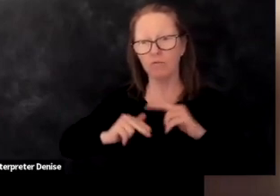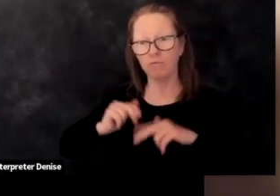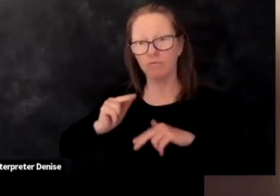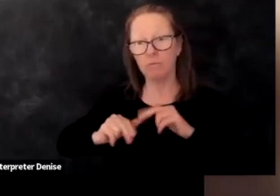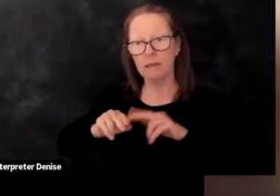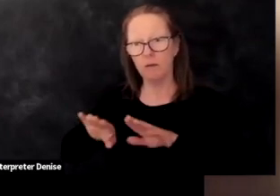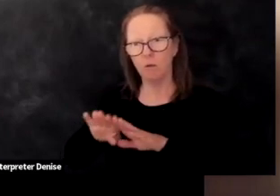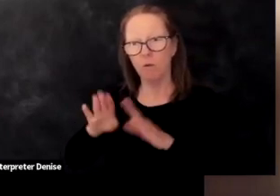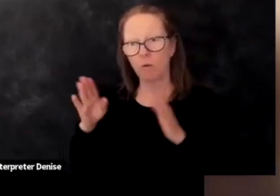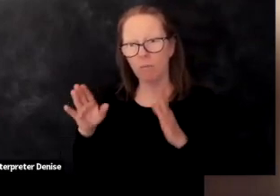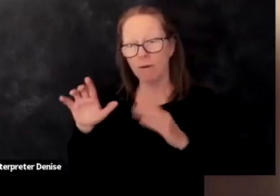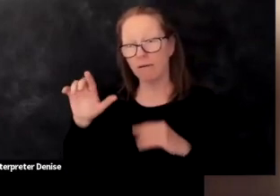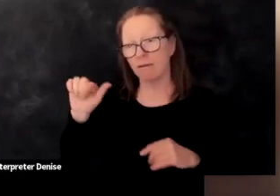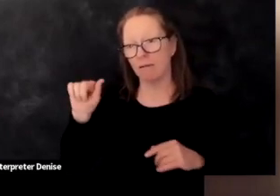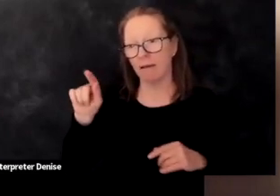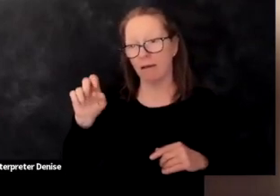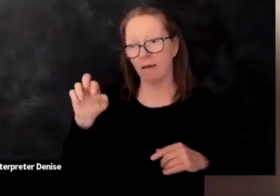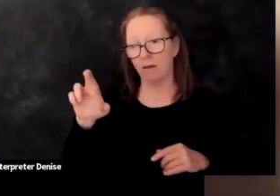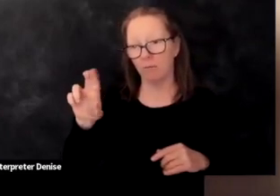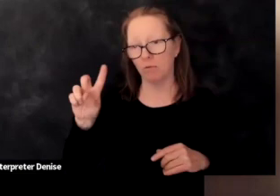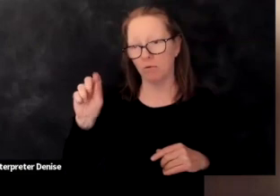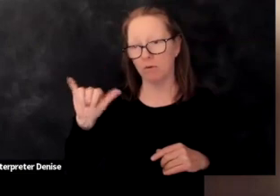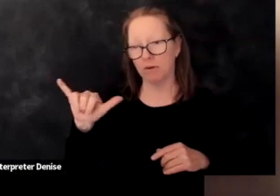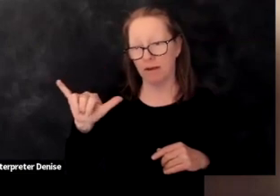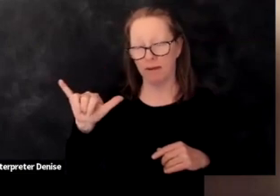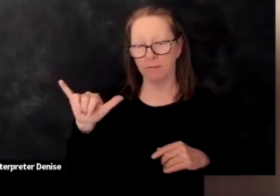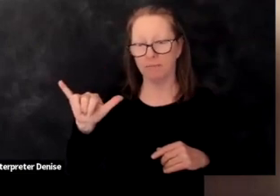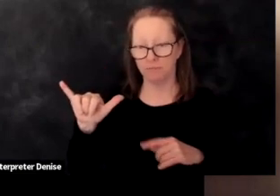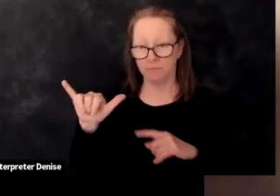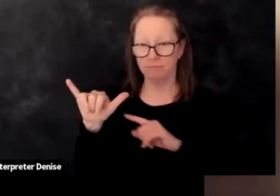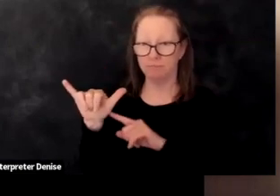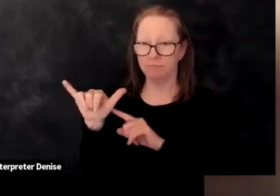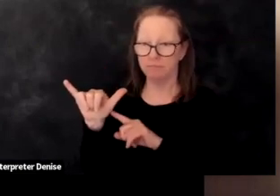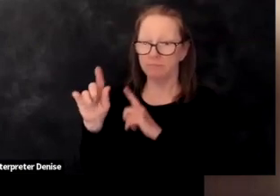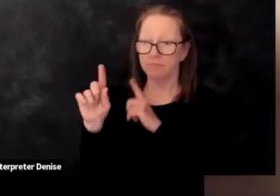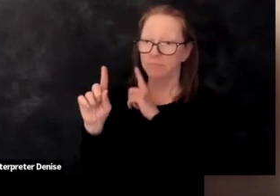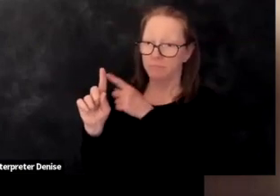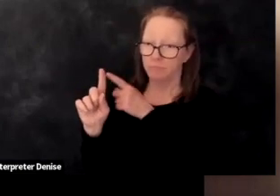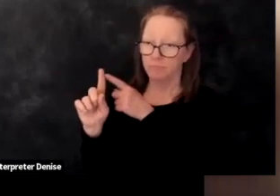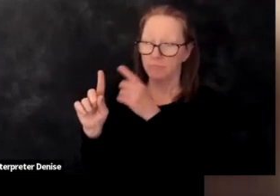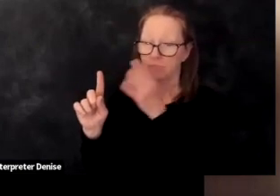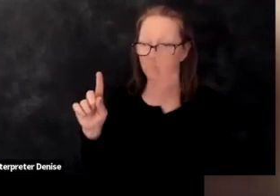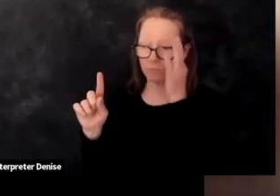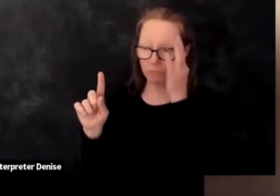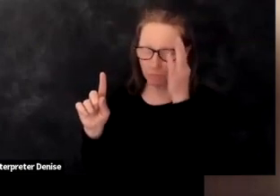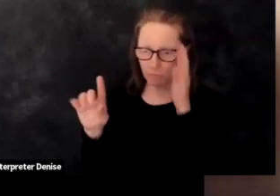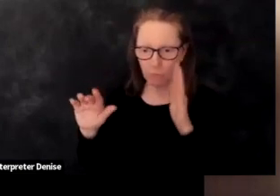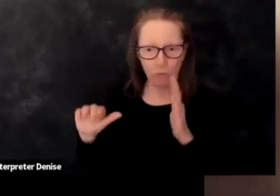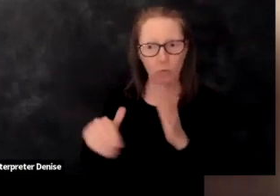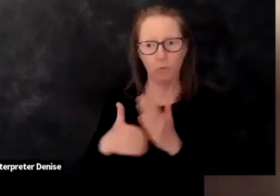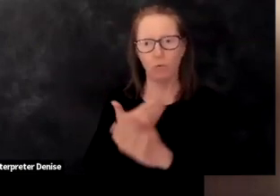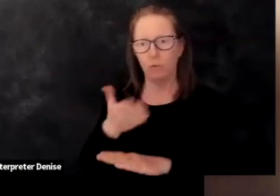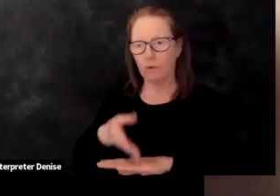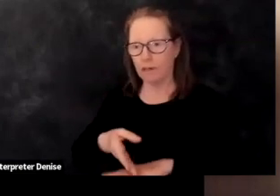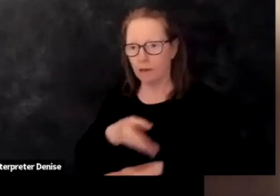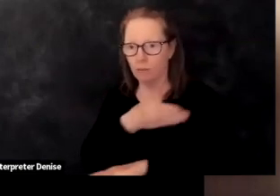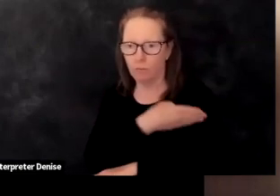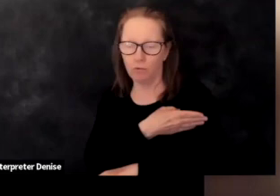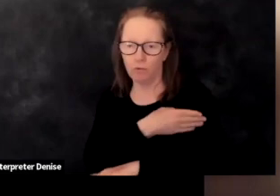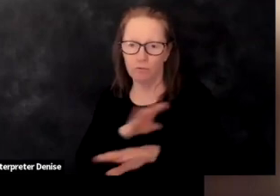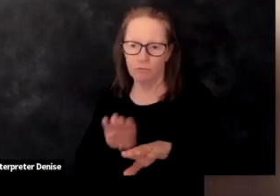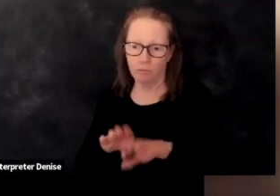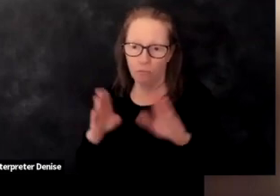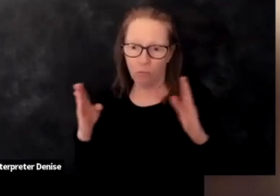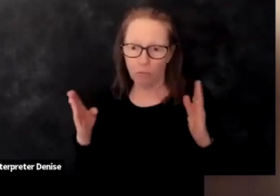Day. So we are hopeful to reopen the arena, new and improved condition, but it should not